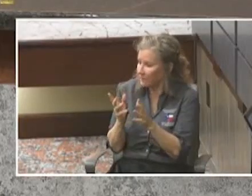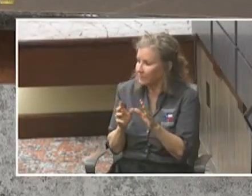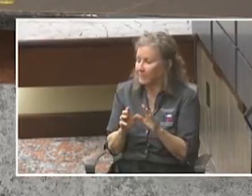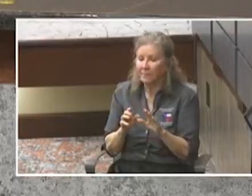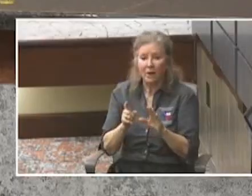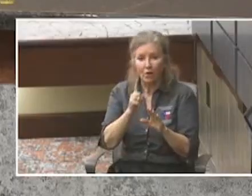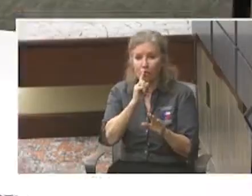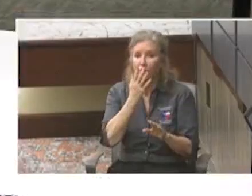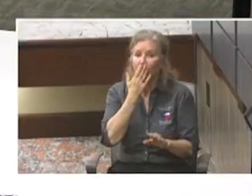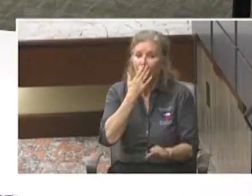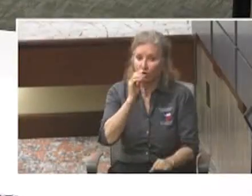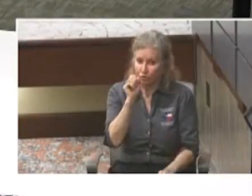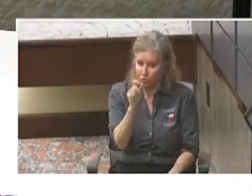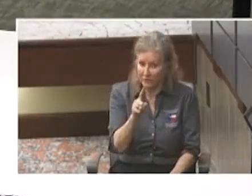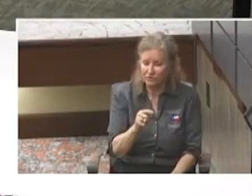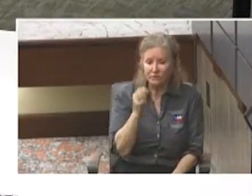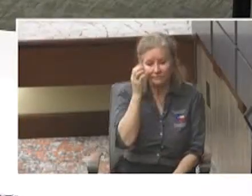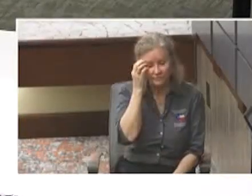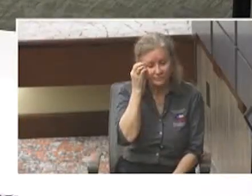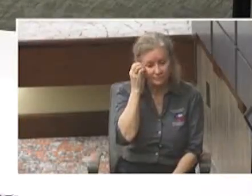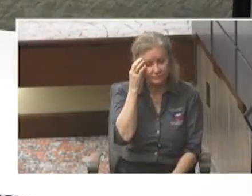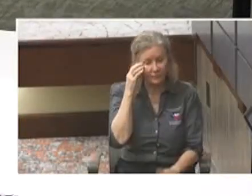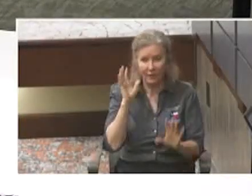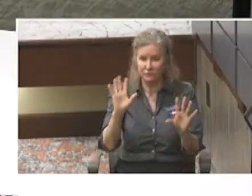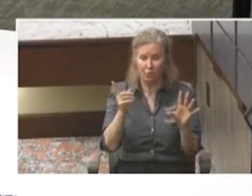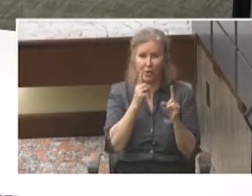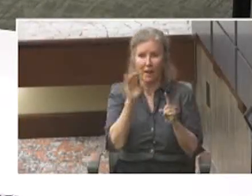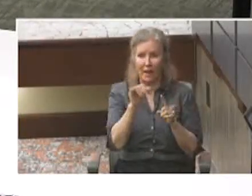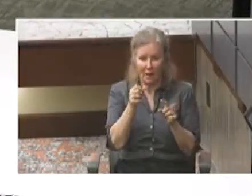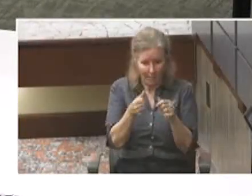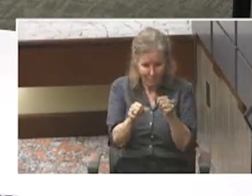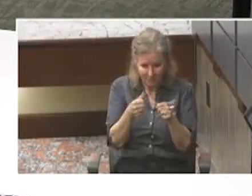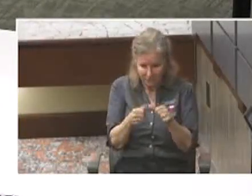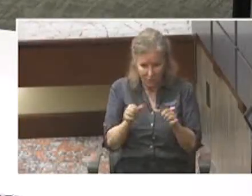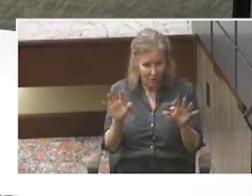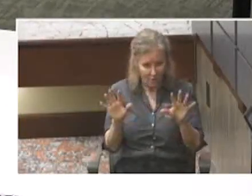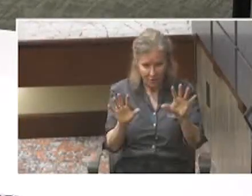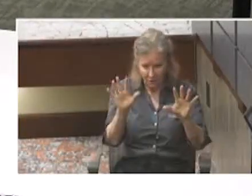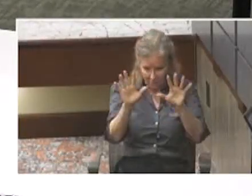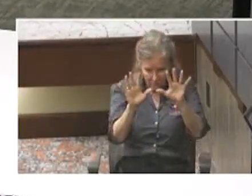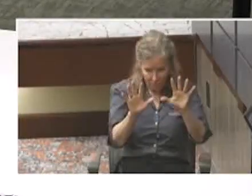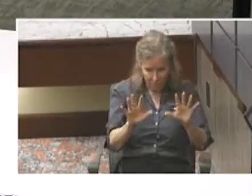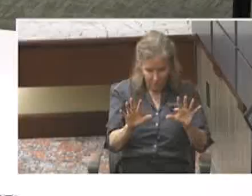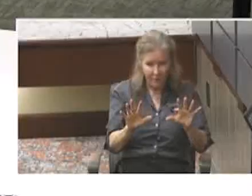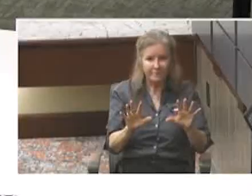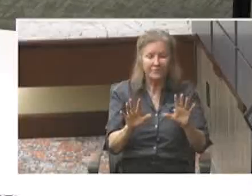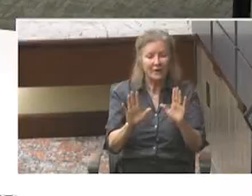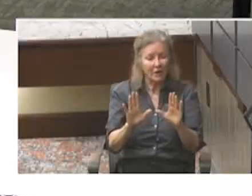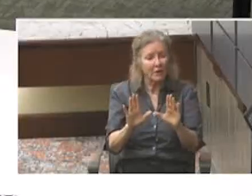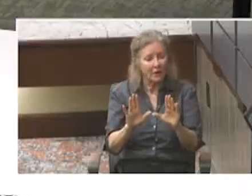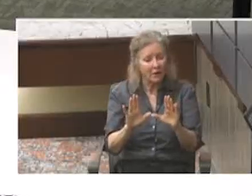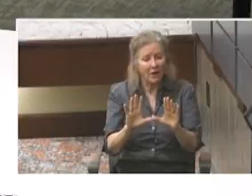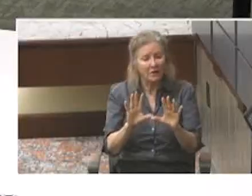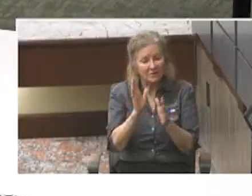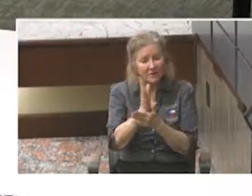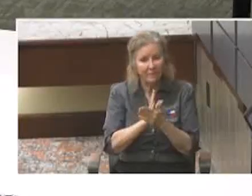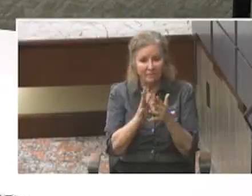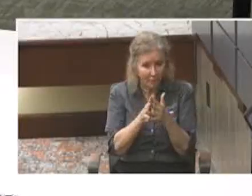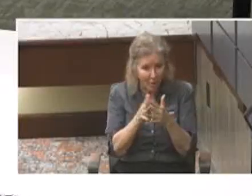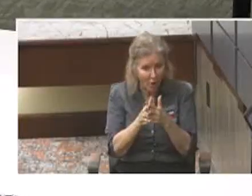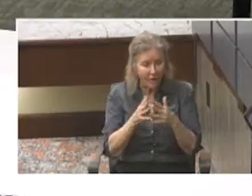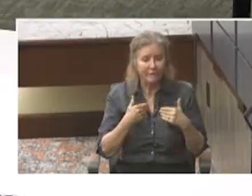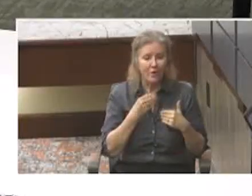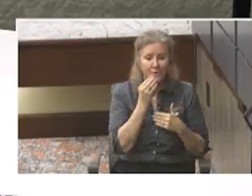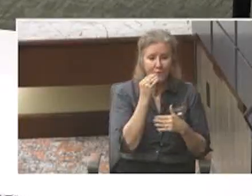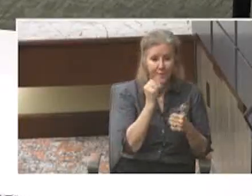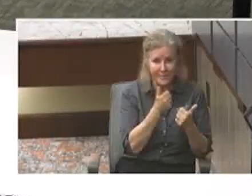good question, and it is a puzzle to put together. So you're looking at home and away, or is our football team gonna be at home or